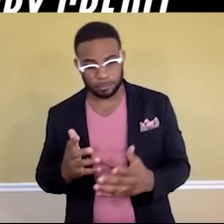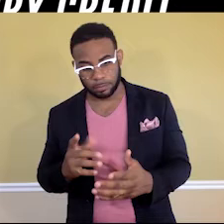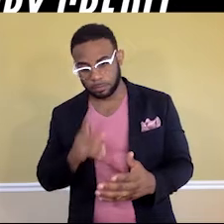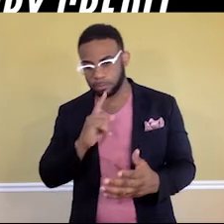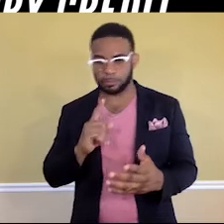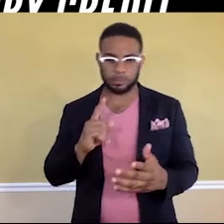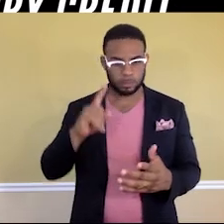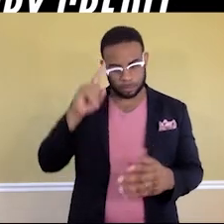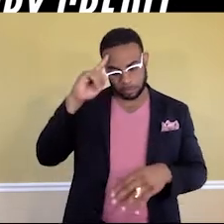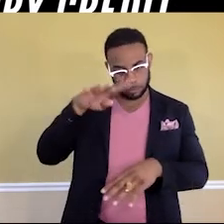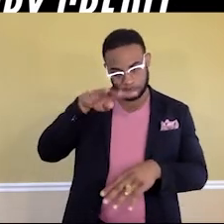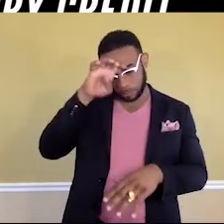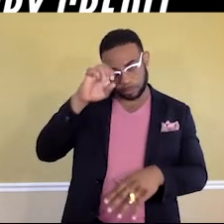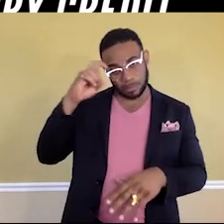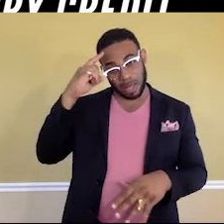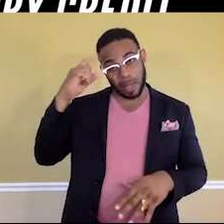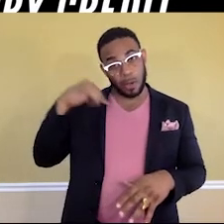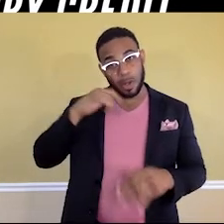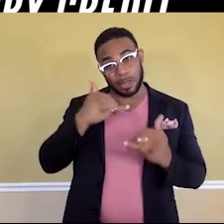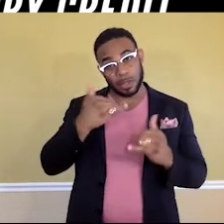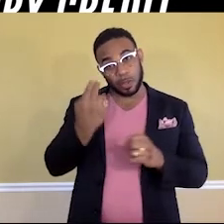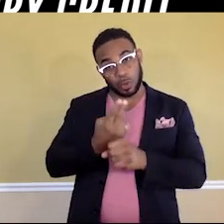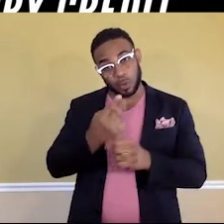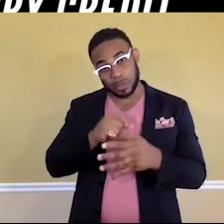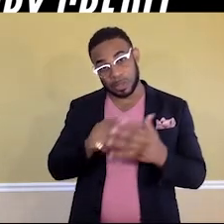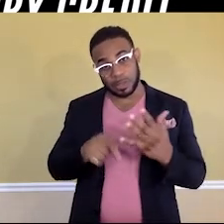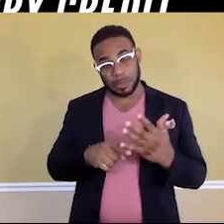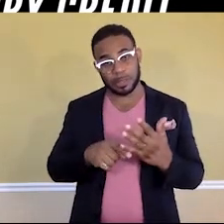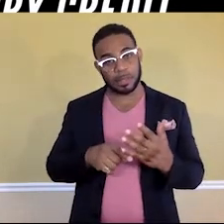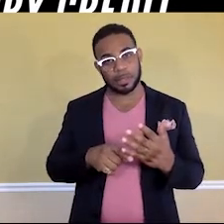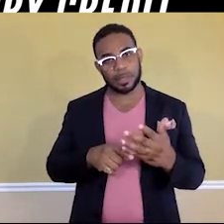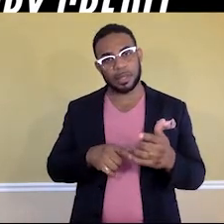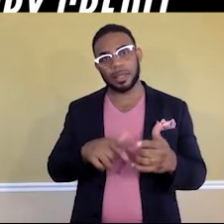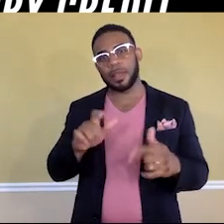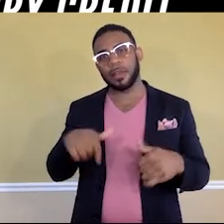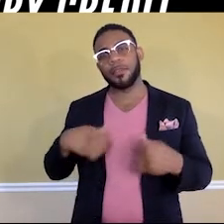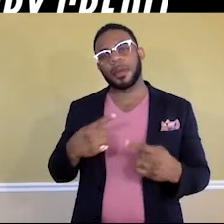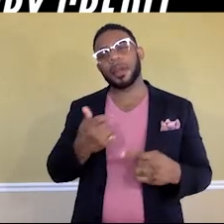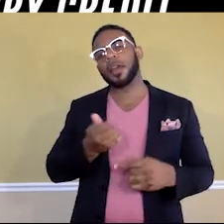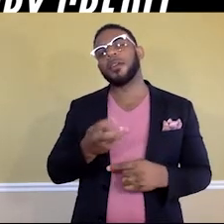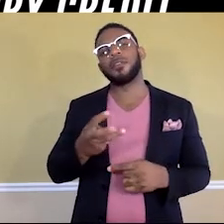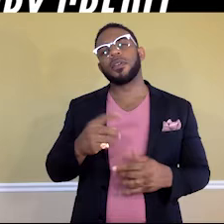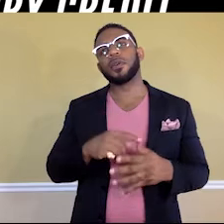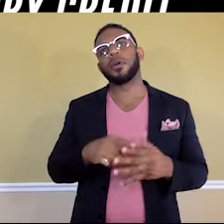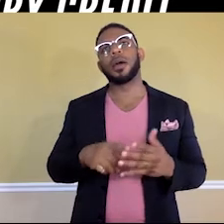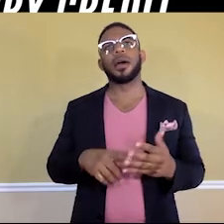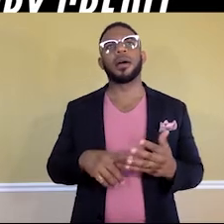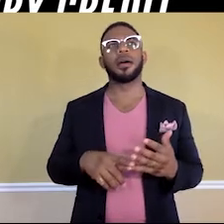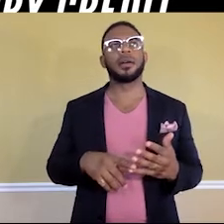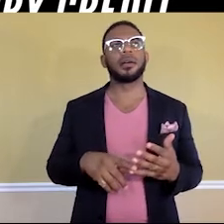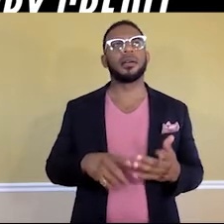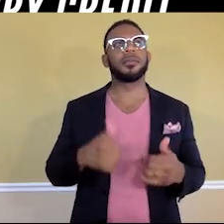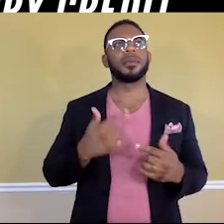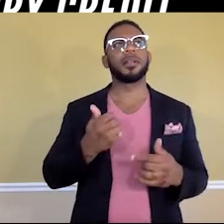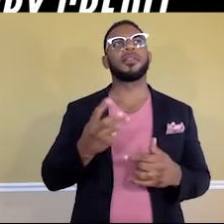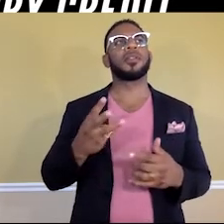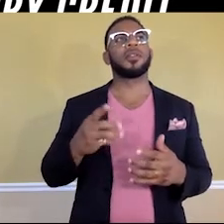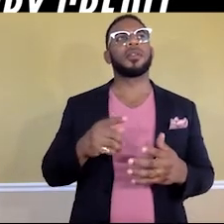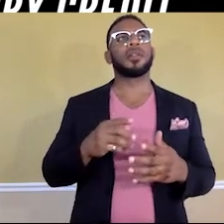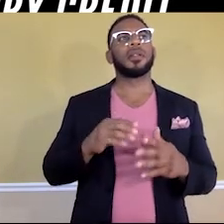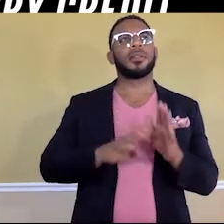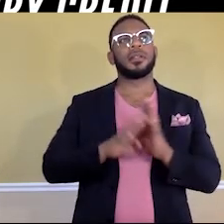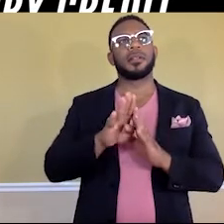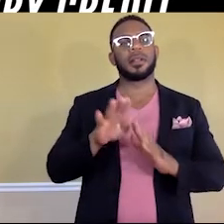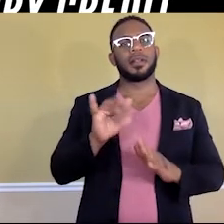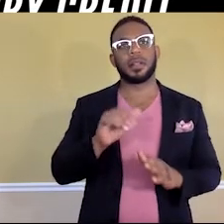it boggles my mind that we are still using these. There have been a couple There have been a couple